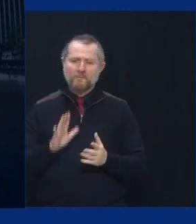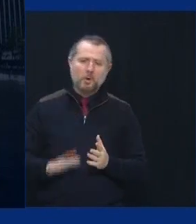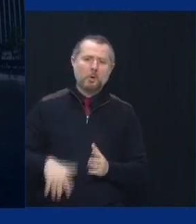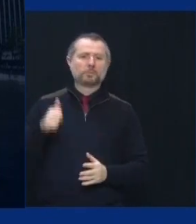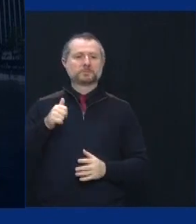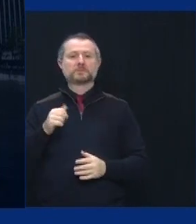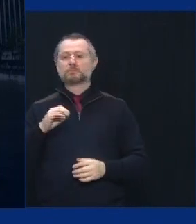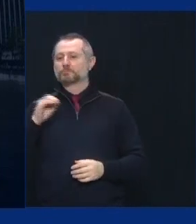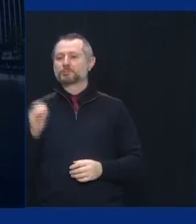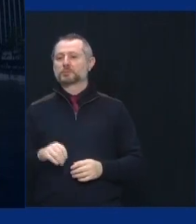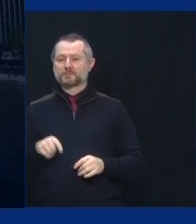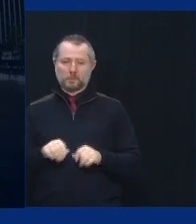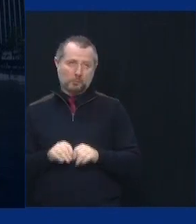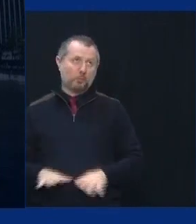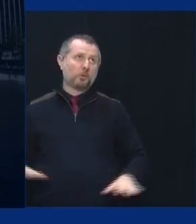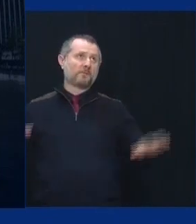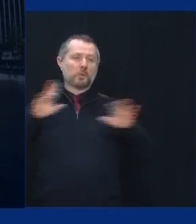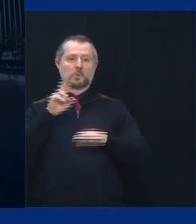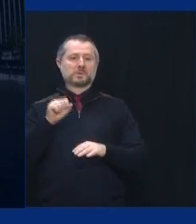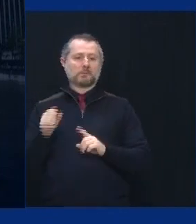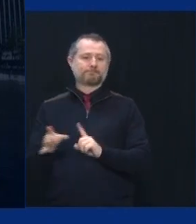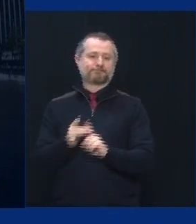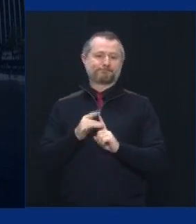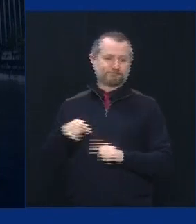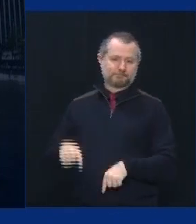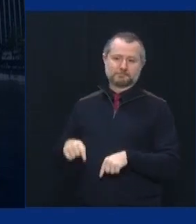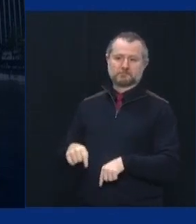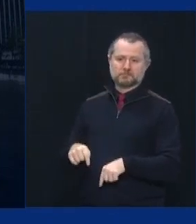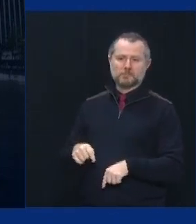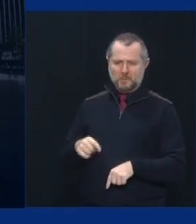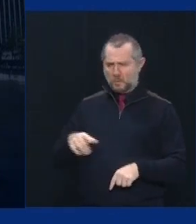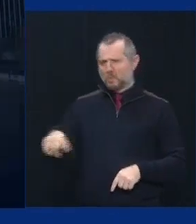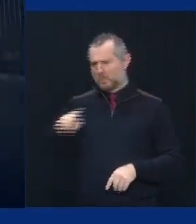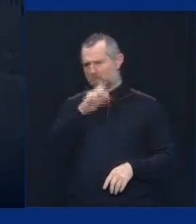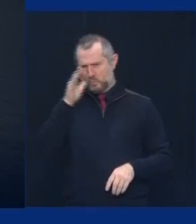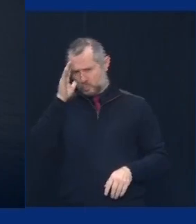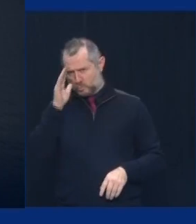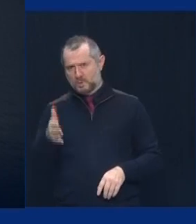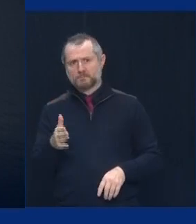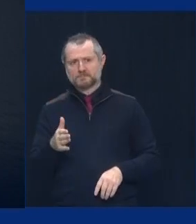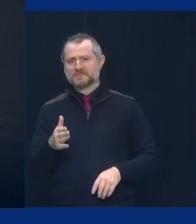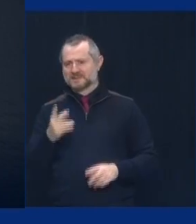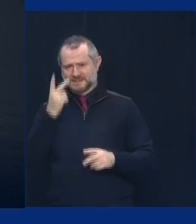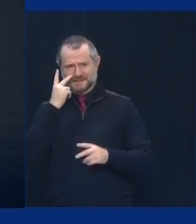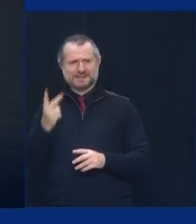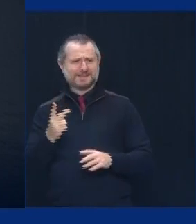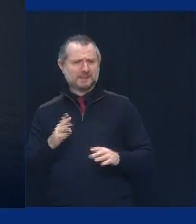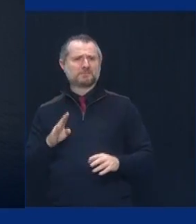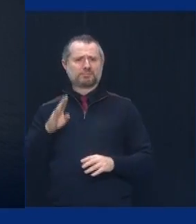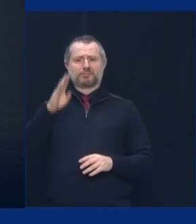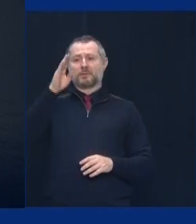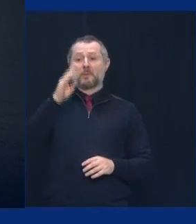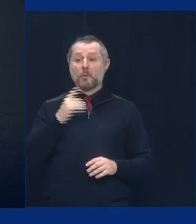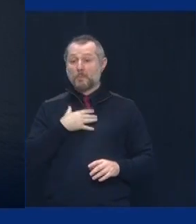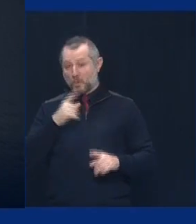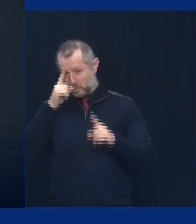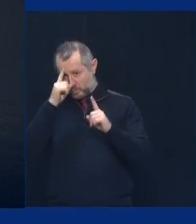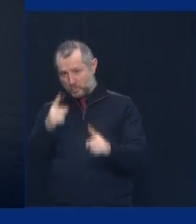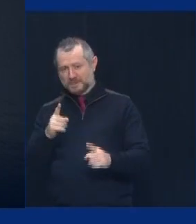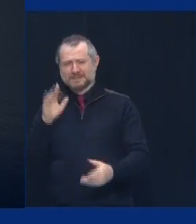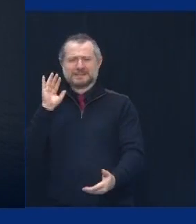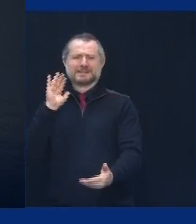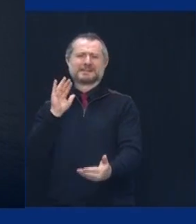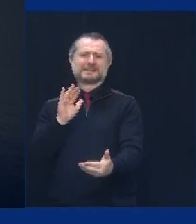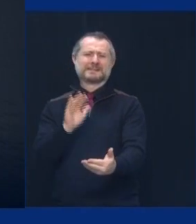The tide is coming up. The boats are going to go up. You're not going to stop the tide. But you can do